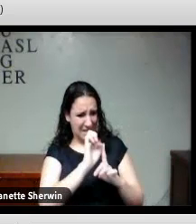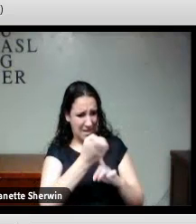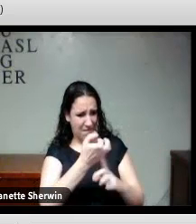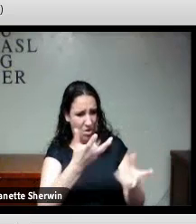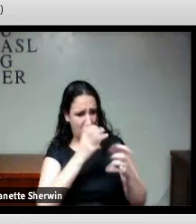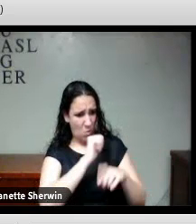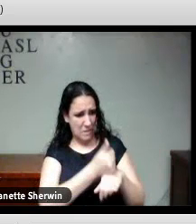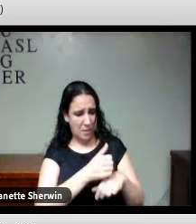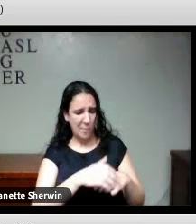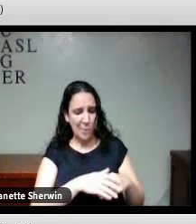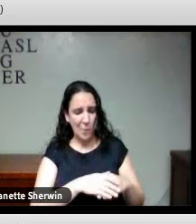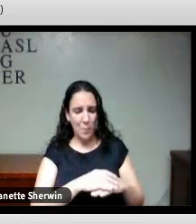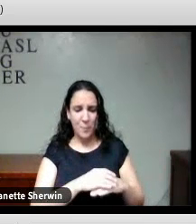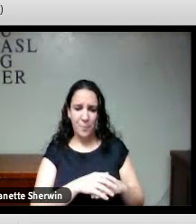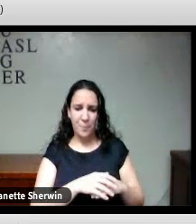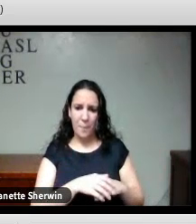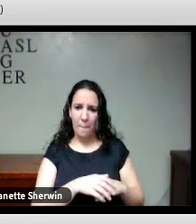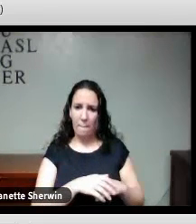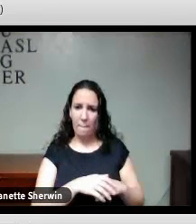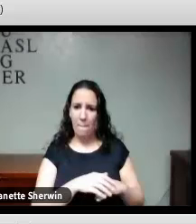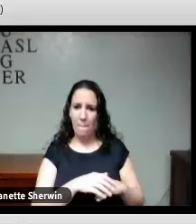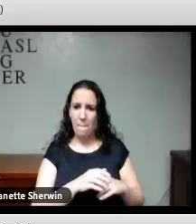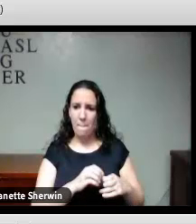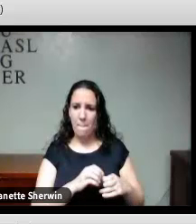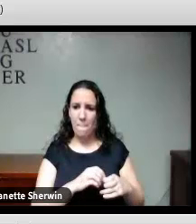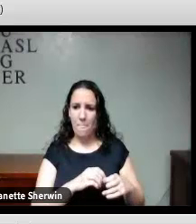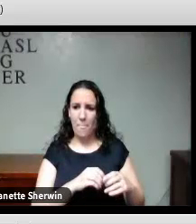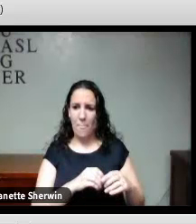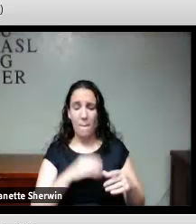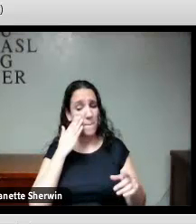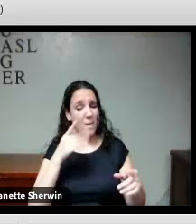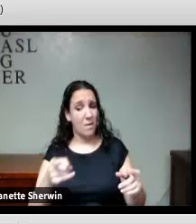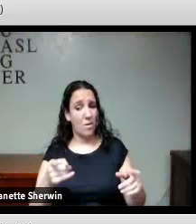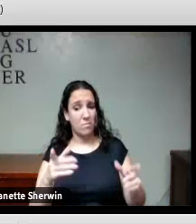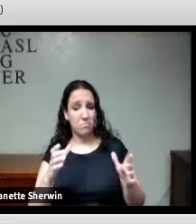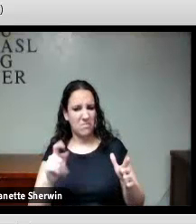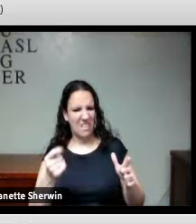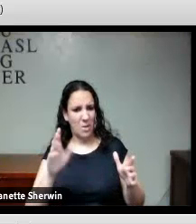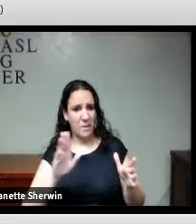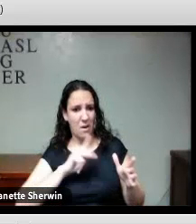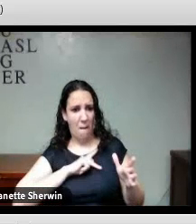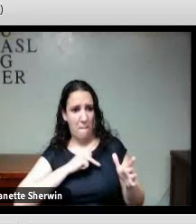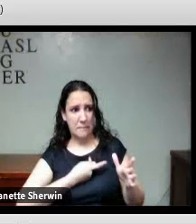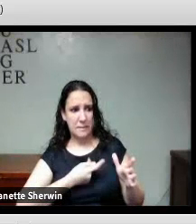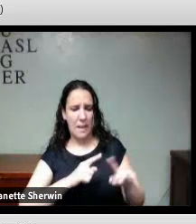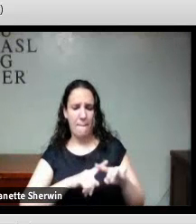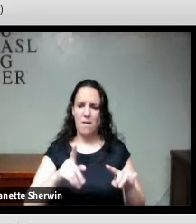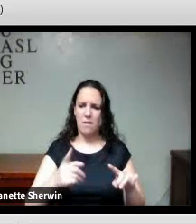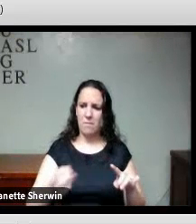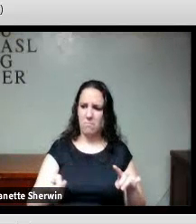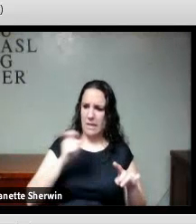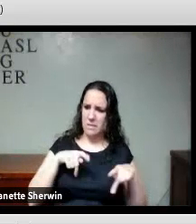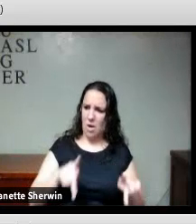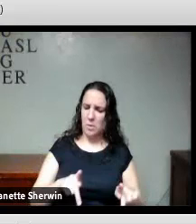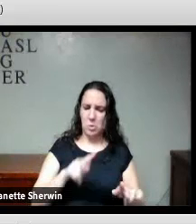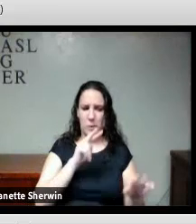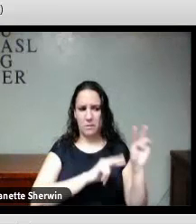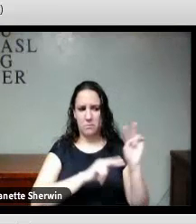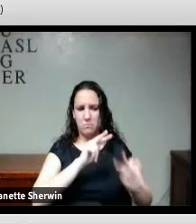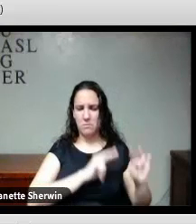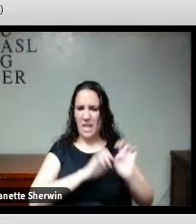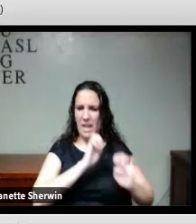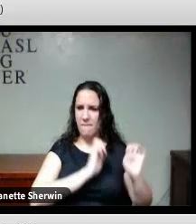library? This patron brought this up, and although they were a little bit upset about it, maybe it's an opportunity for us to look at that. And couldn't you even say